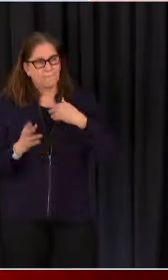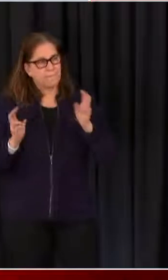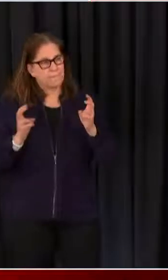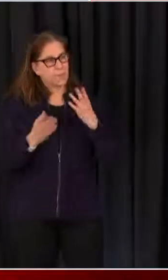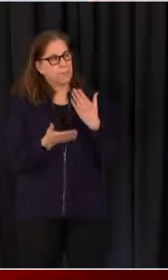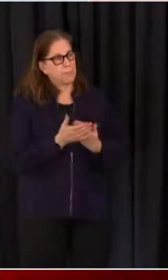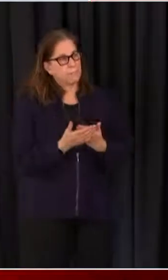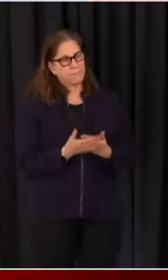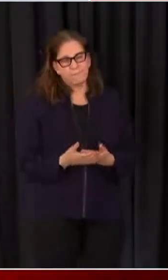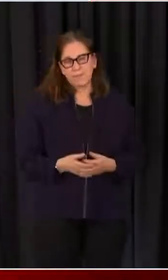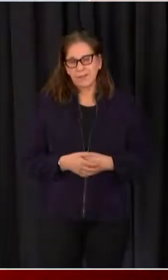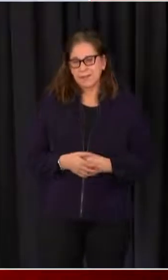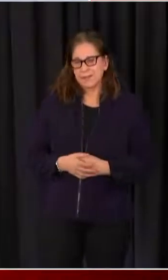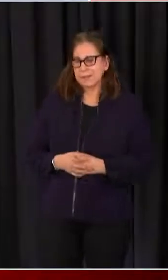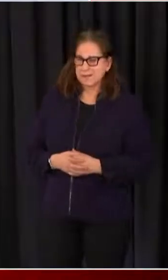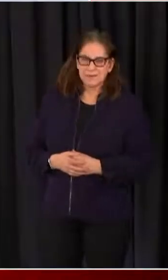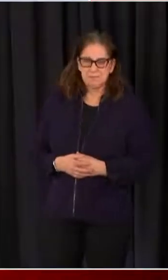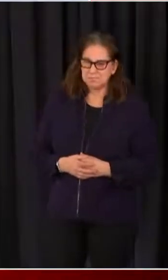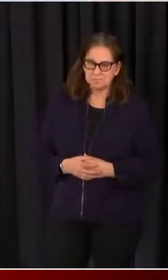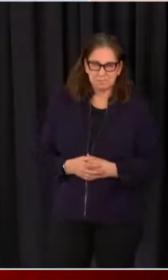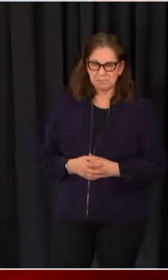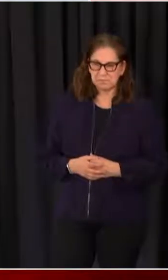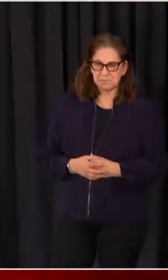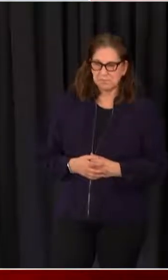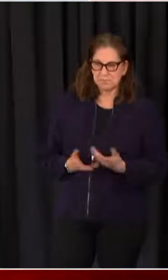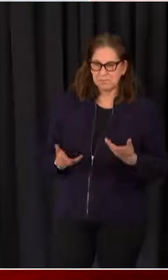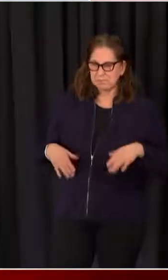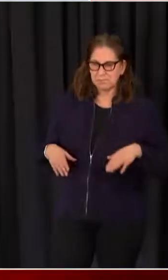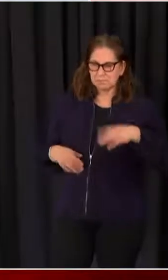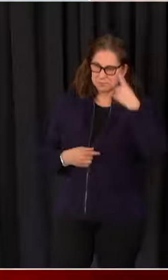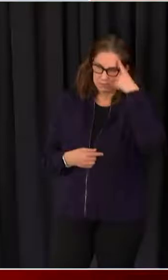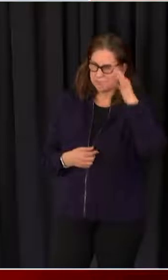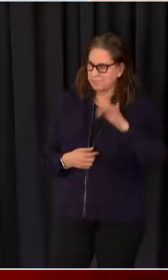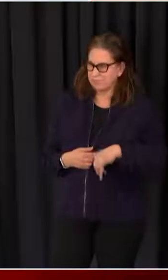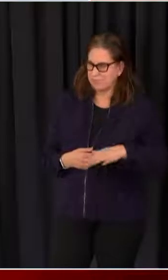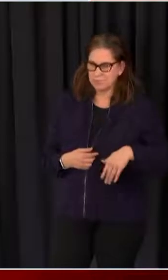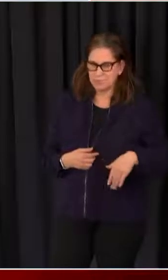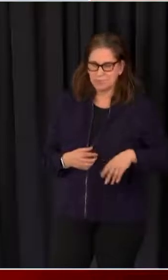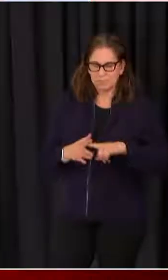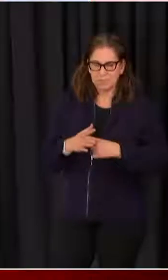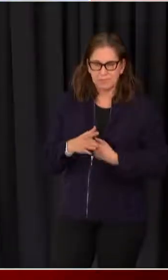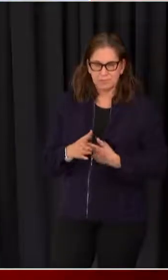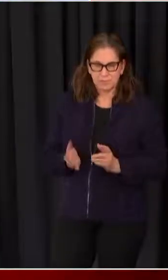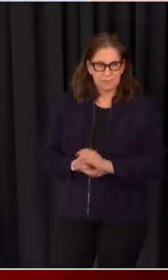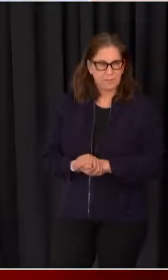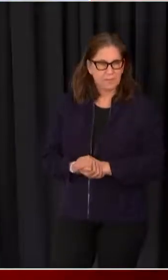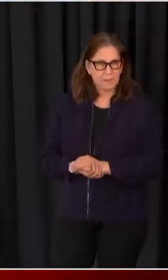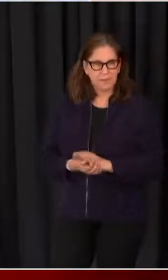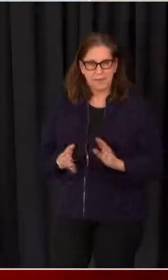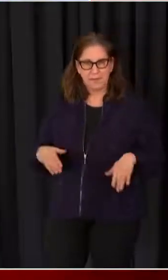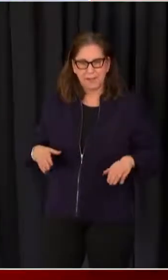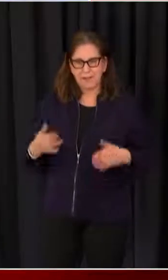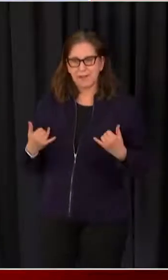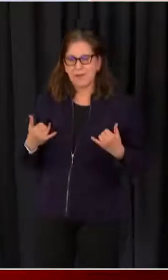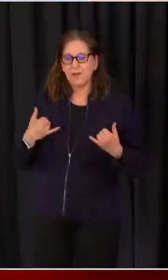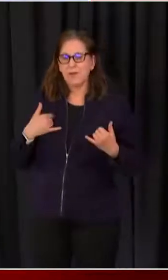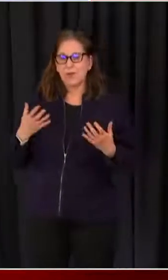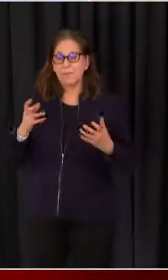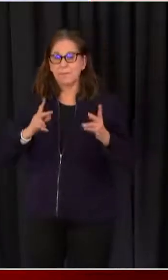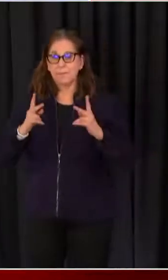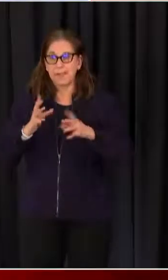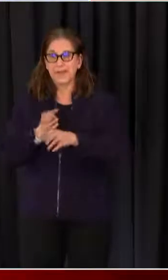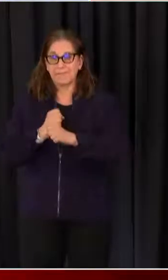DC? We haven't at this stage, but let's just be clear. We want people to